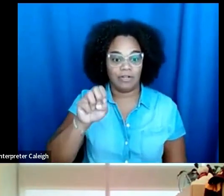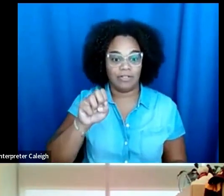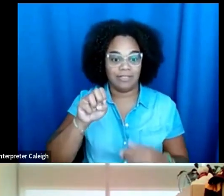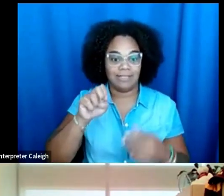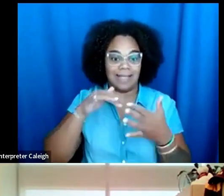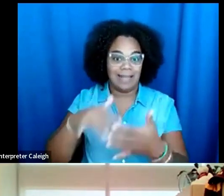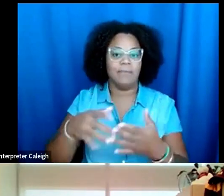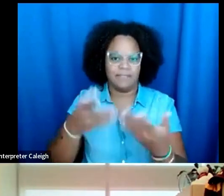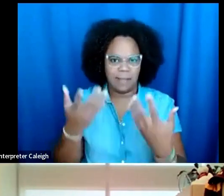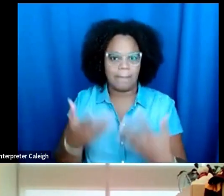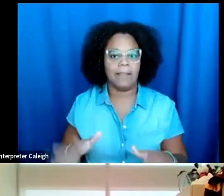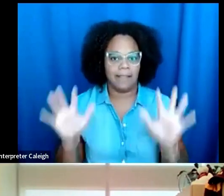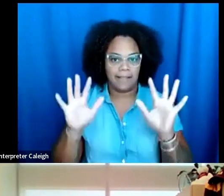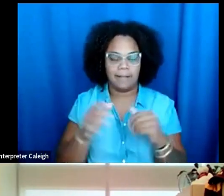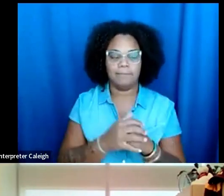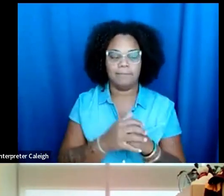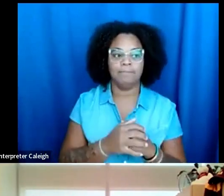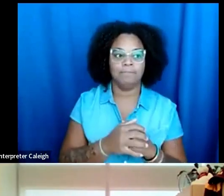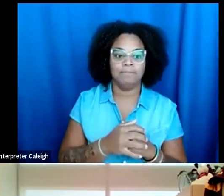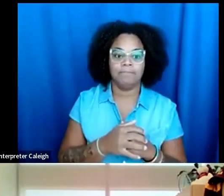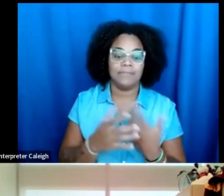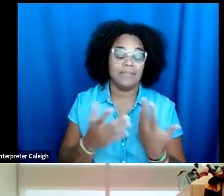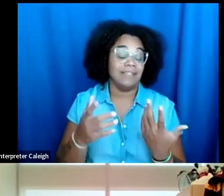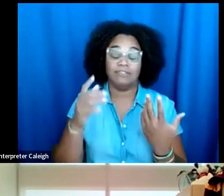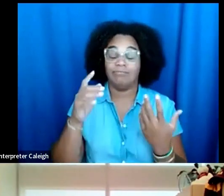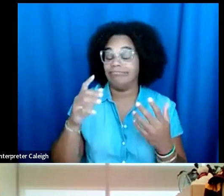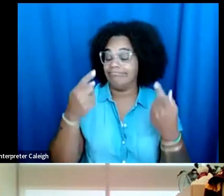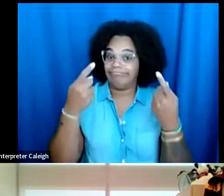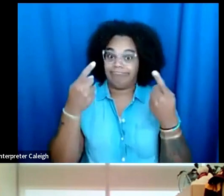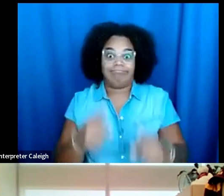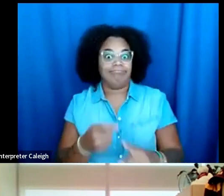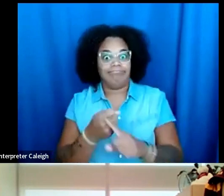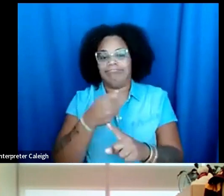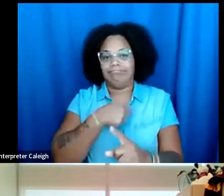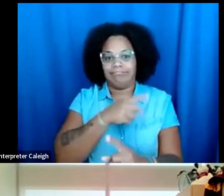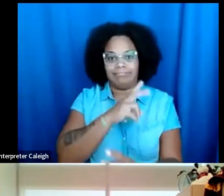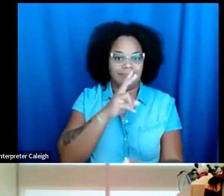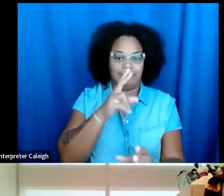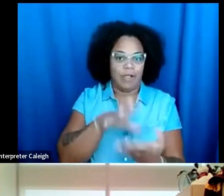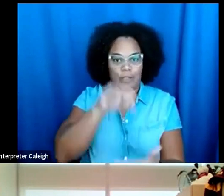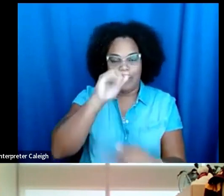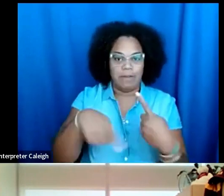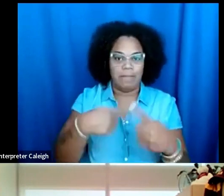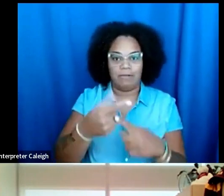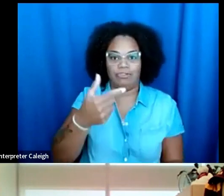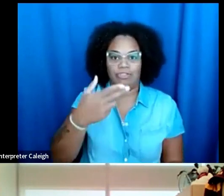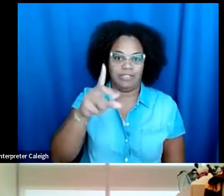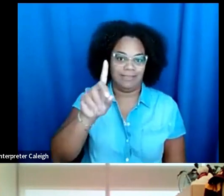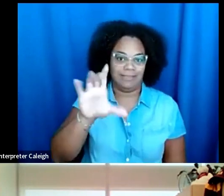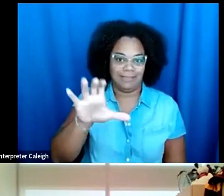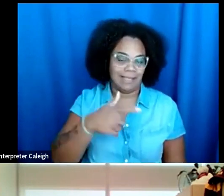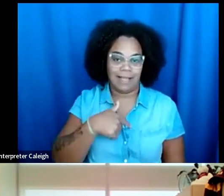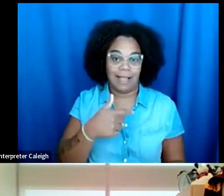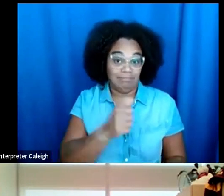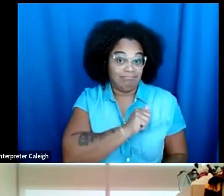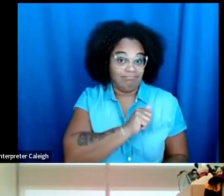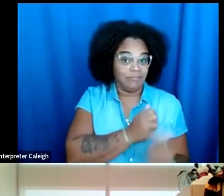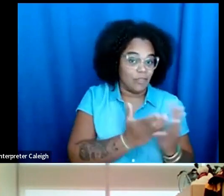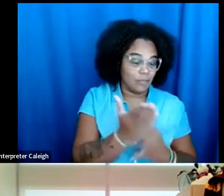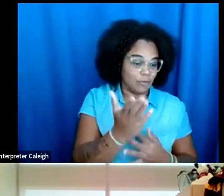completed. And by complete random, I happened to learn about GHDC. I was going through treatment. I went